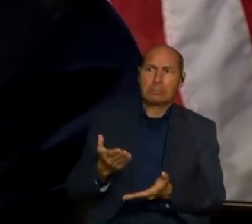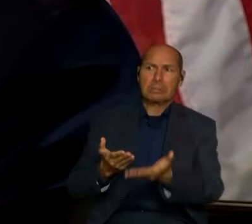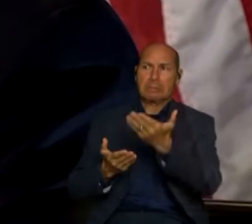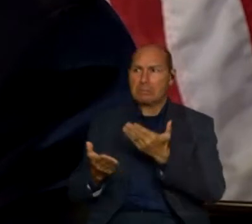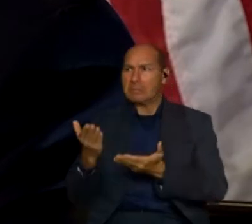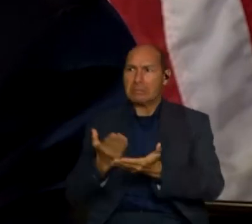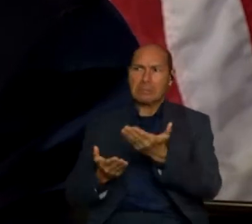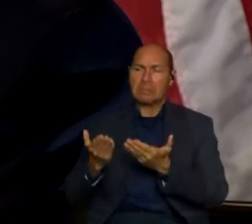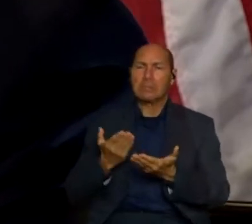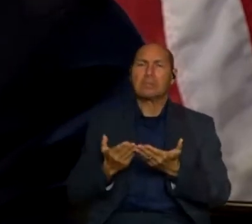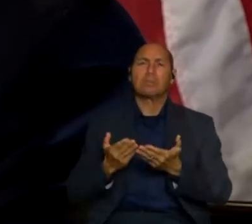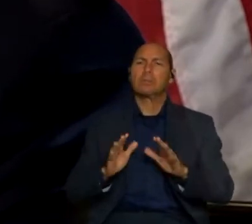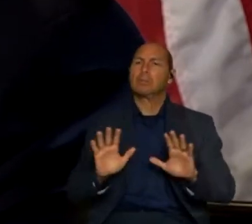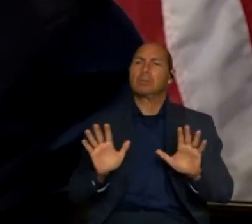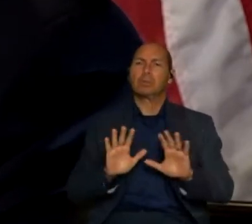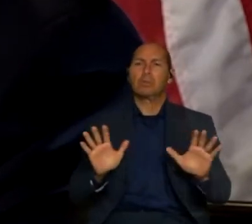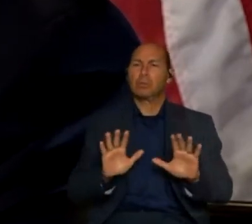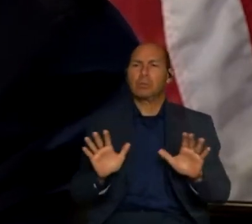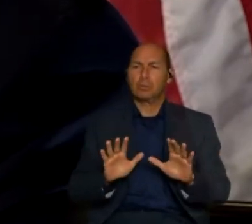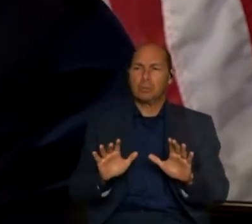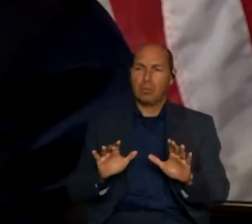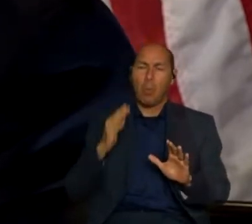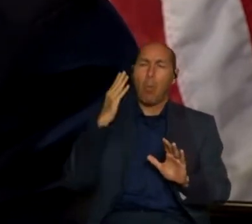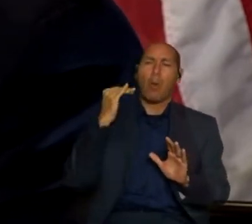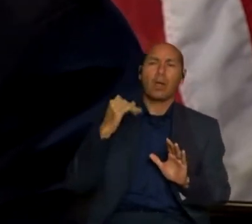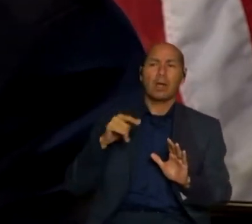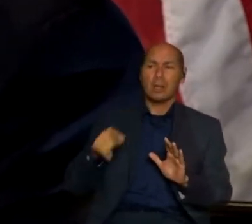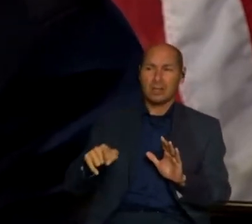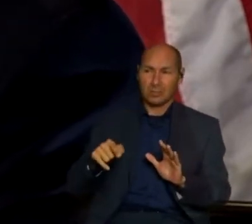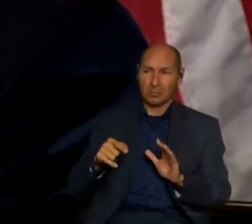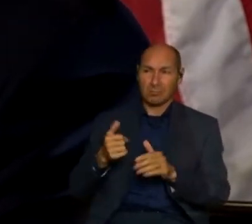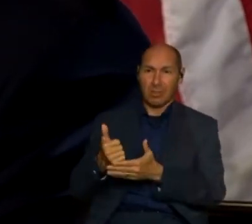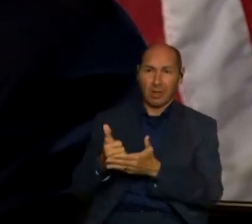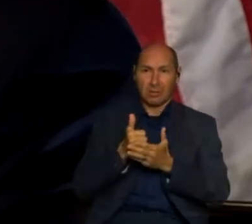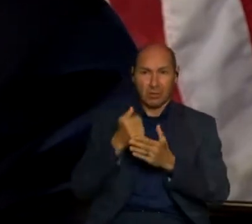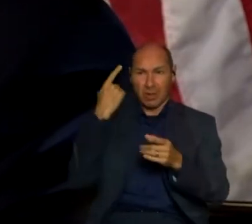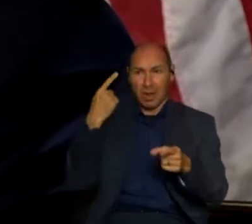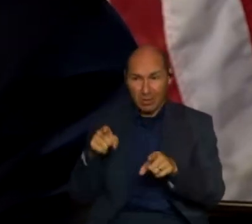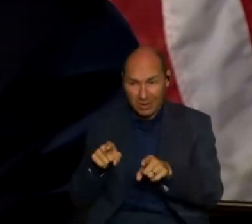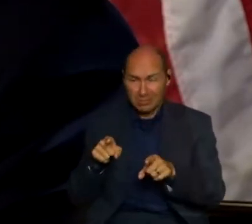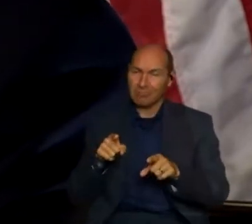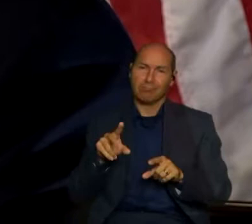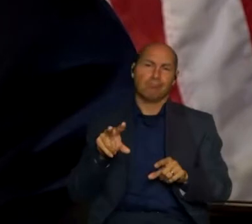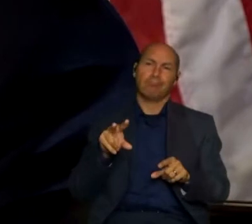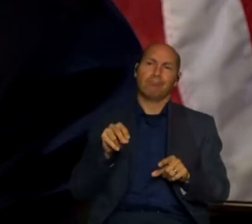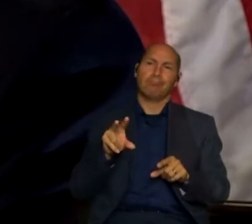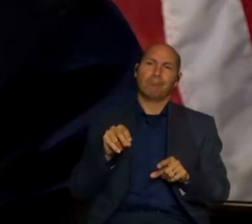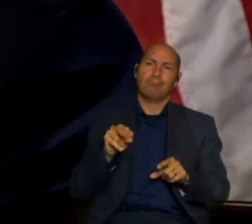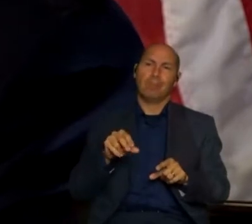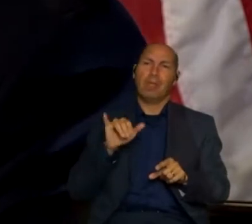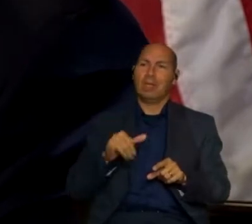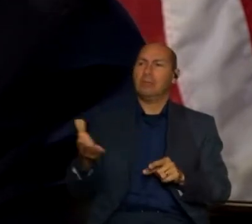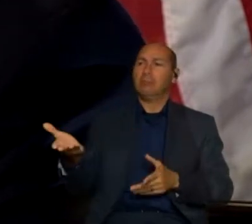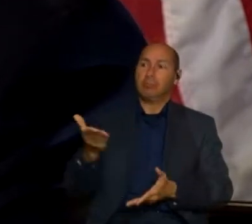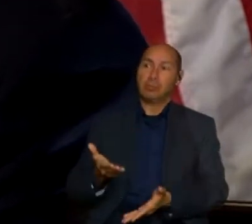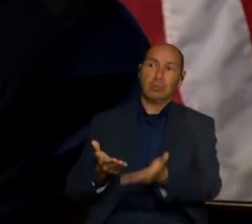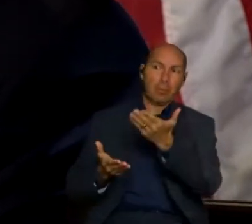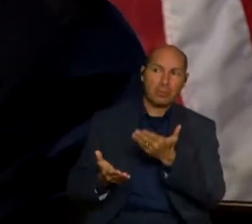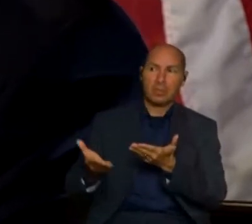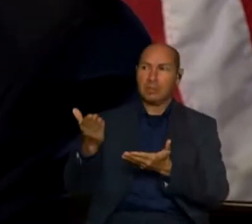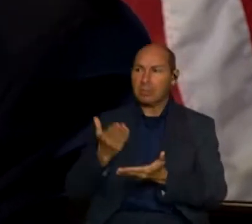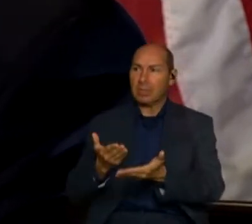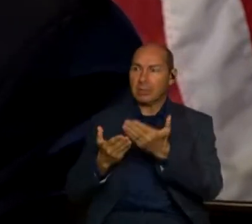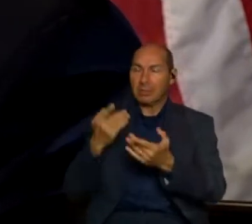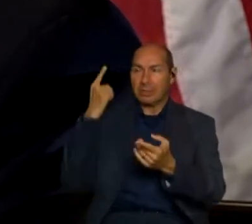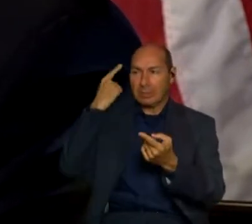very important to emphasize did not lead to an agreement. These are not the terms of an agreement. These are the terms of offers that did not